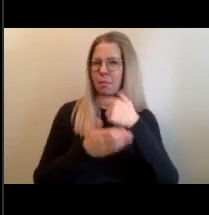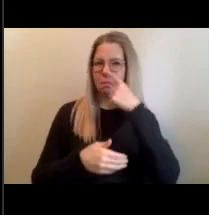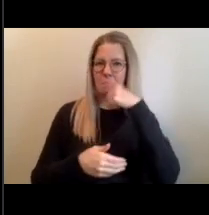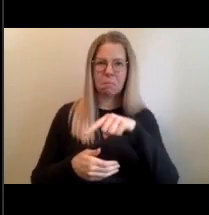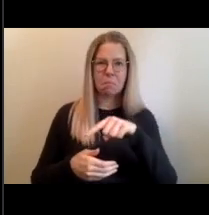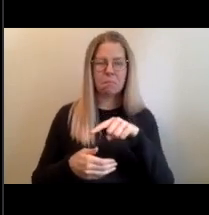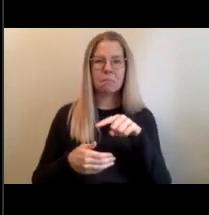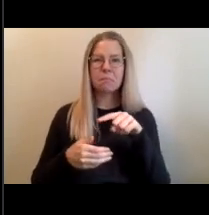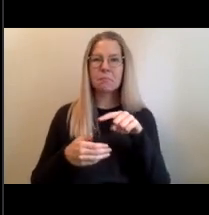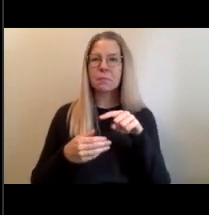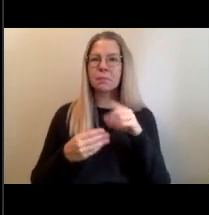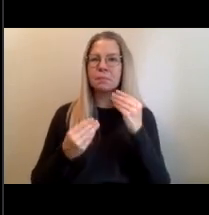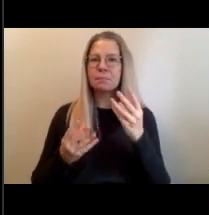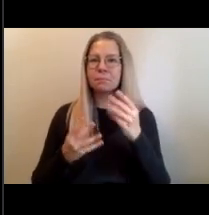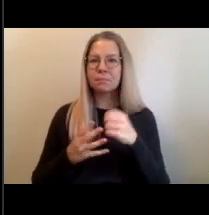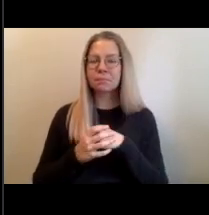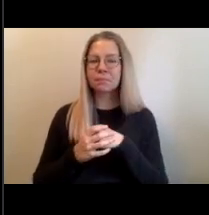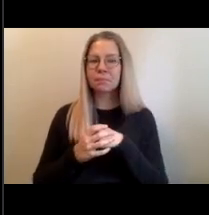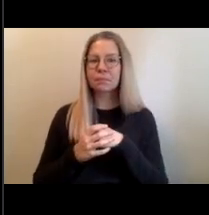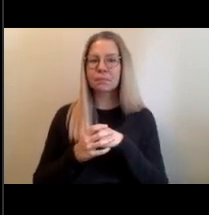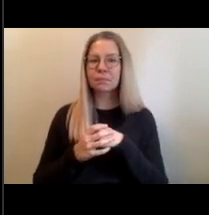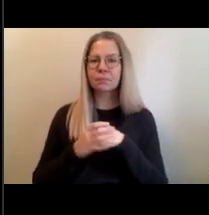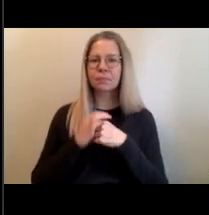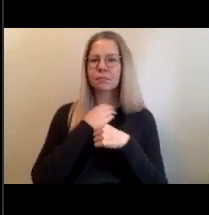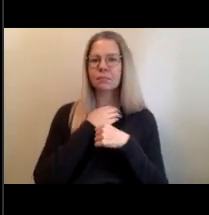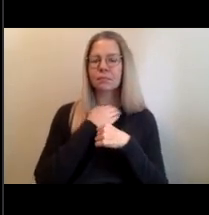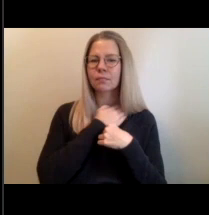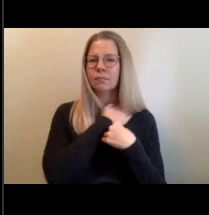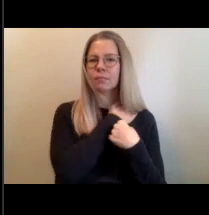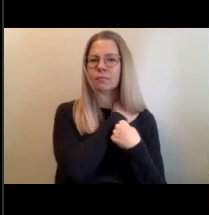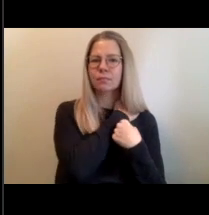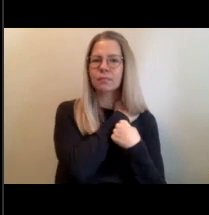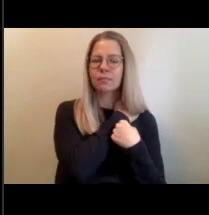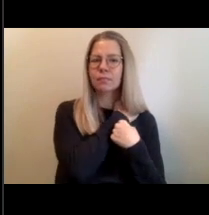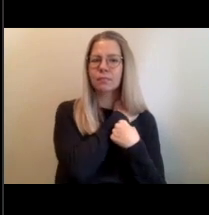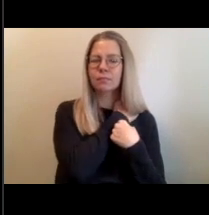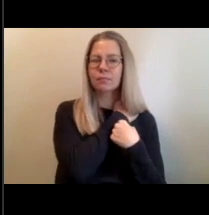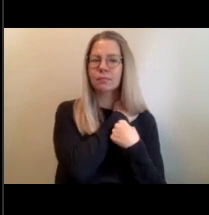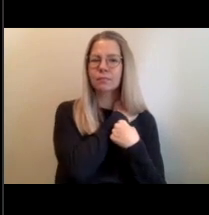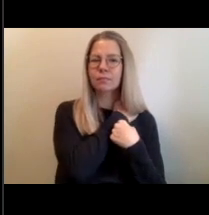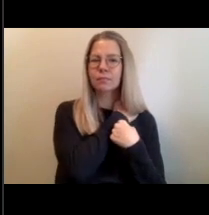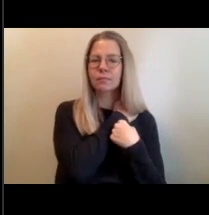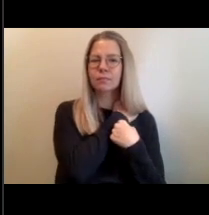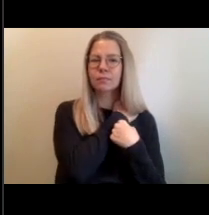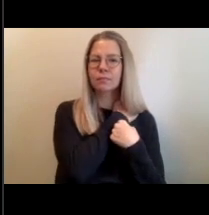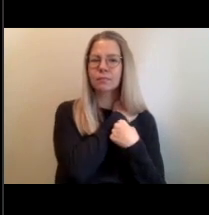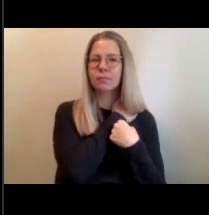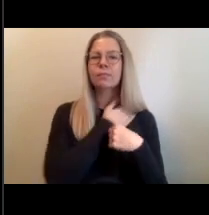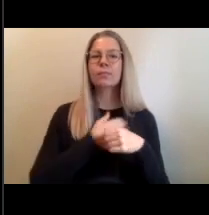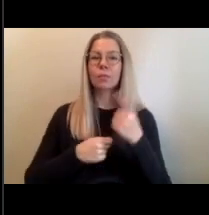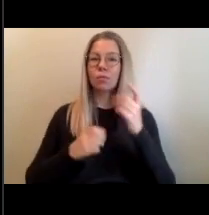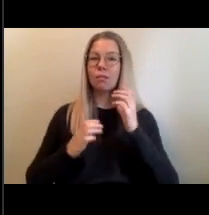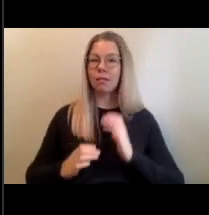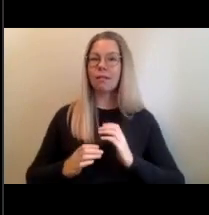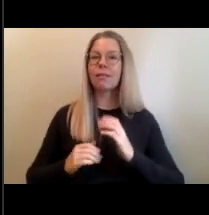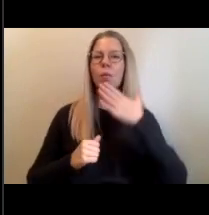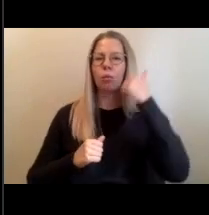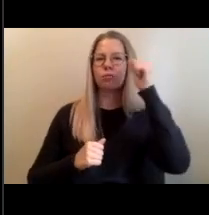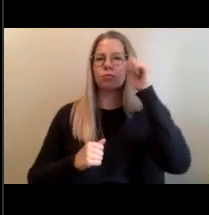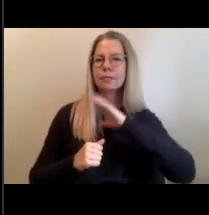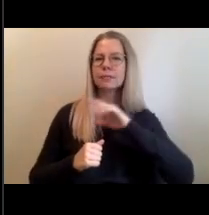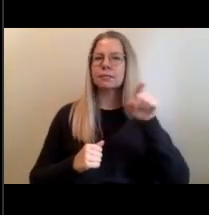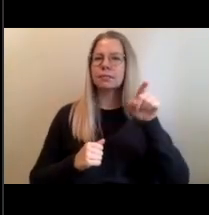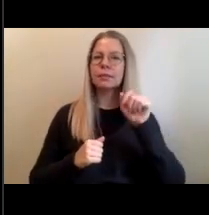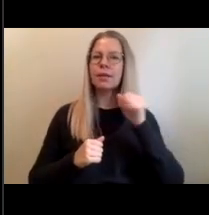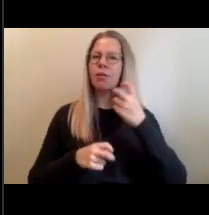mine who came to me. This is an older adult. And he was having difficulty being able to